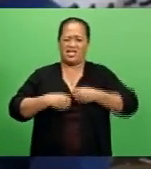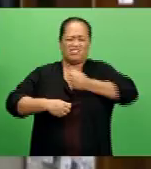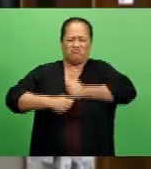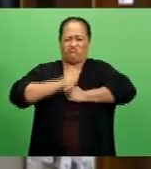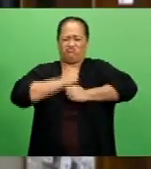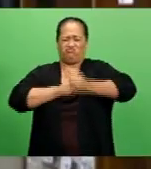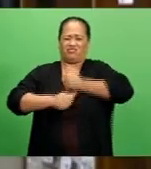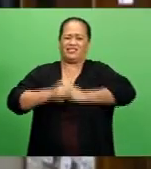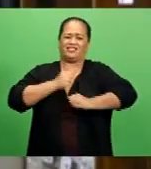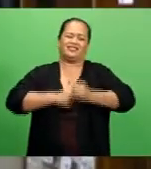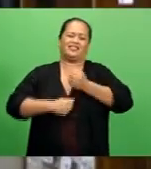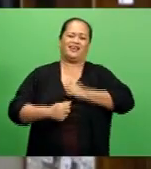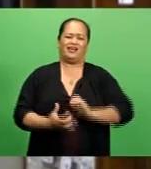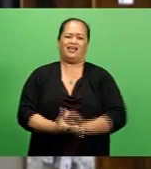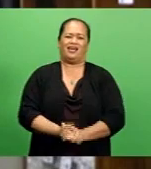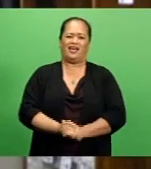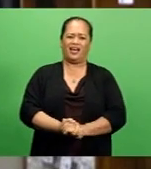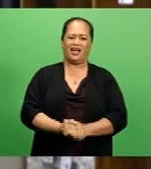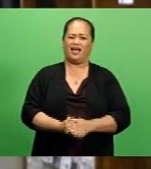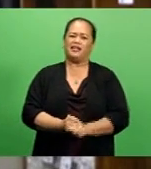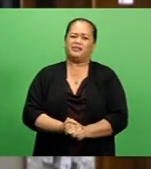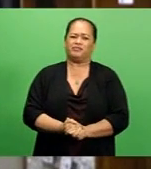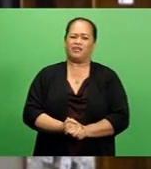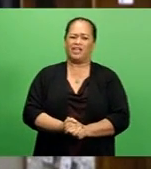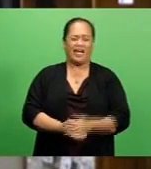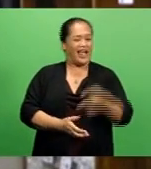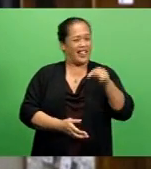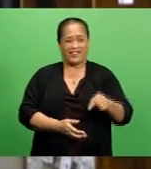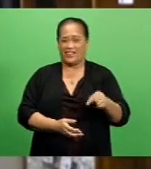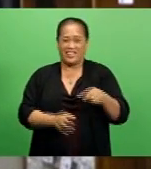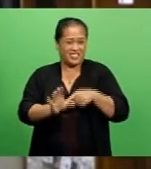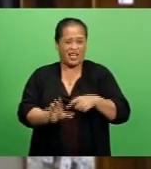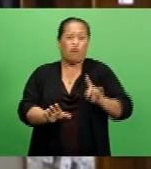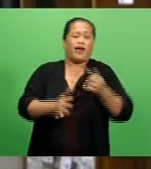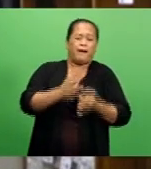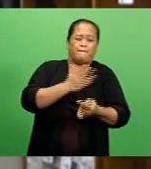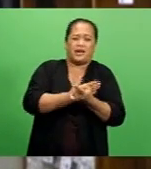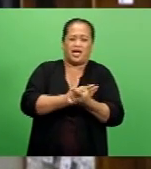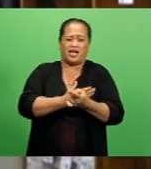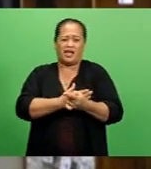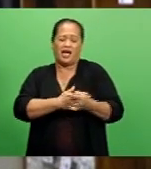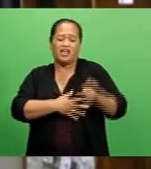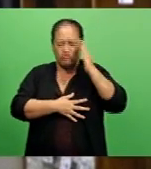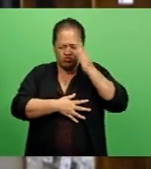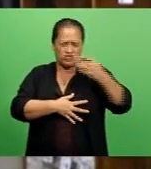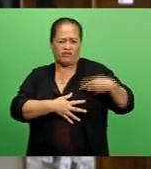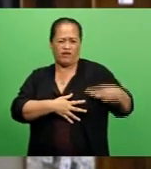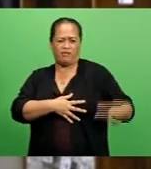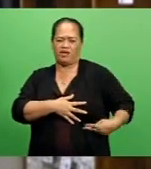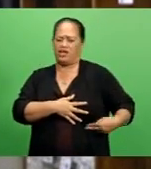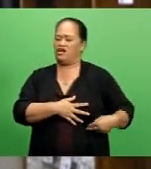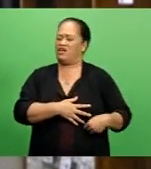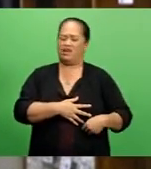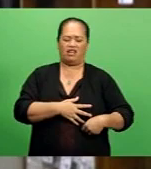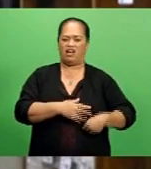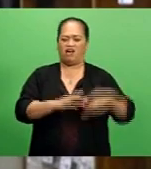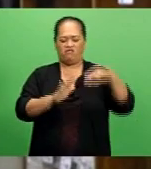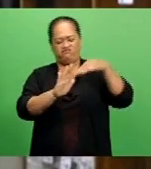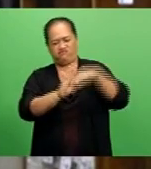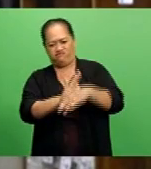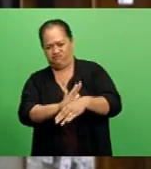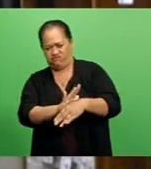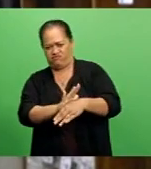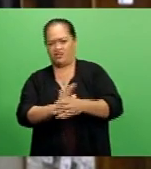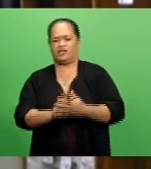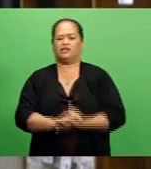very much. This year in school uniforms it's really affected like compared to last